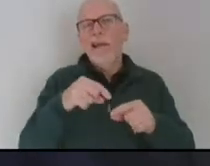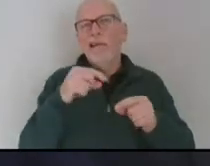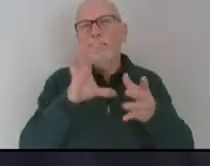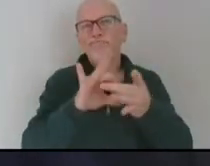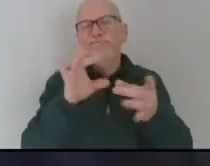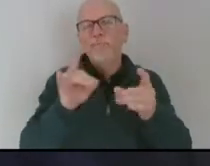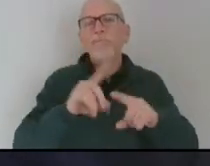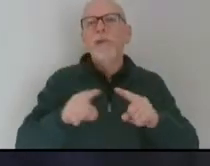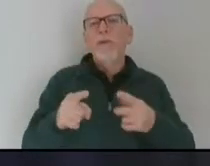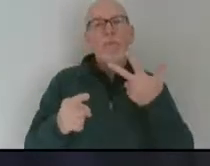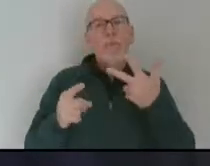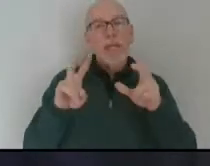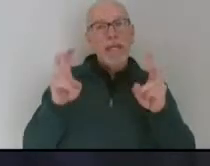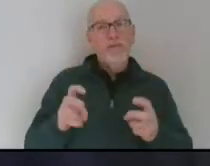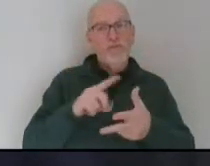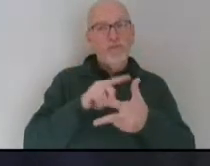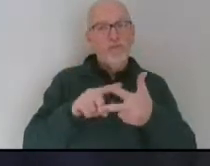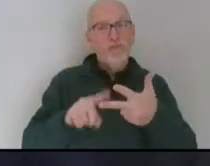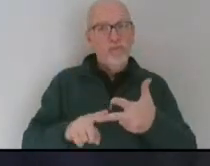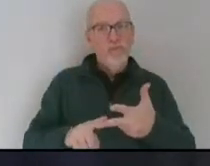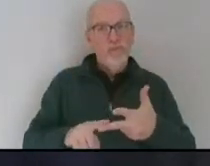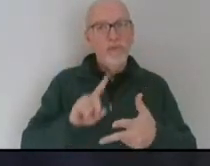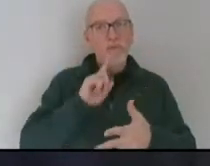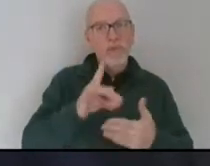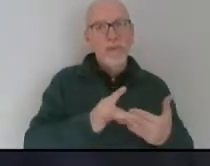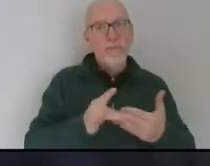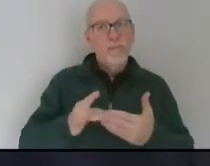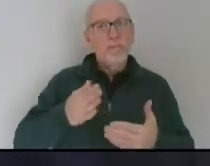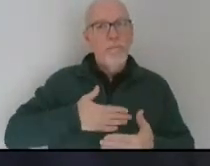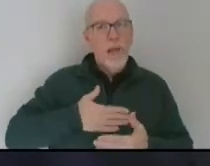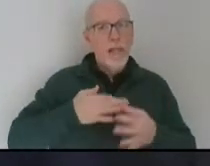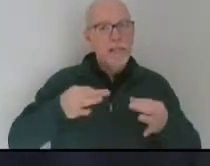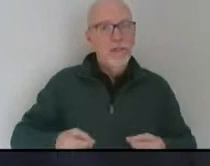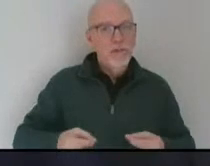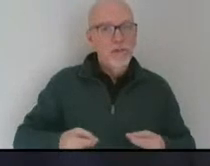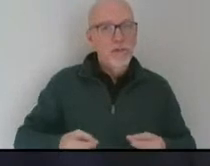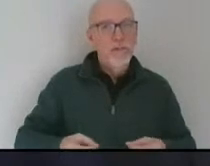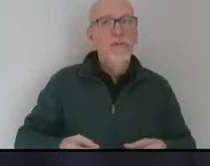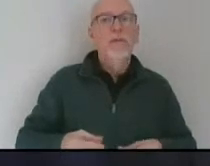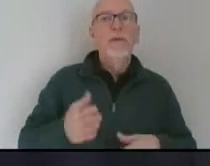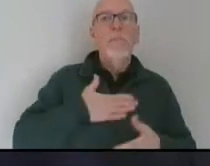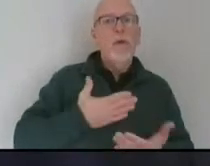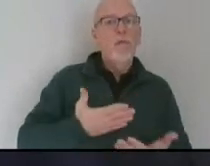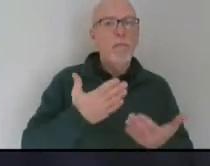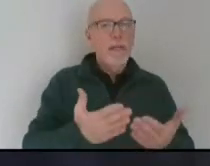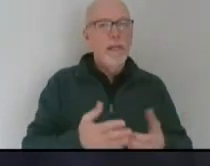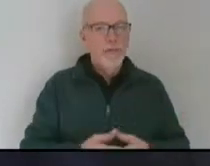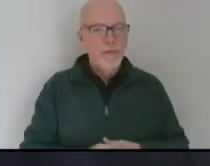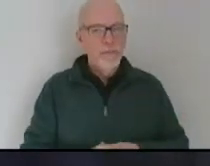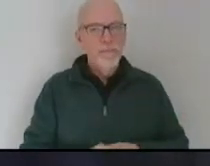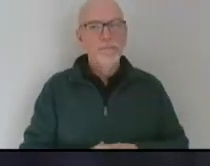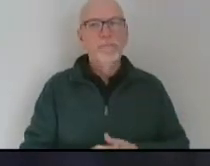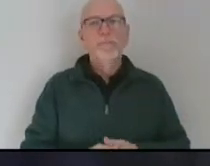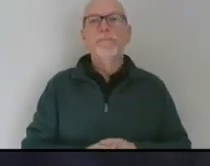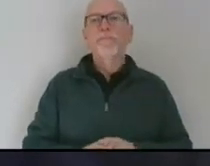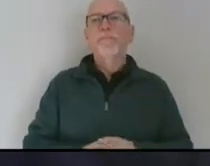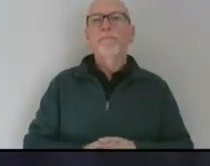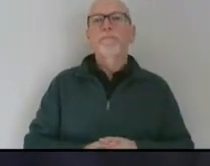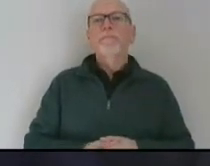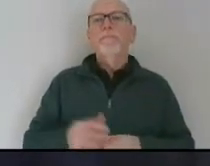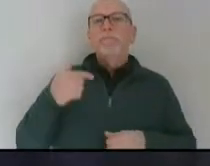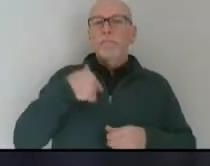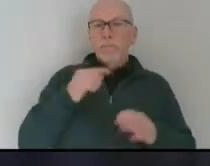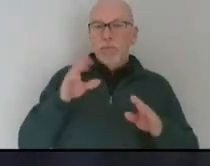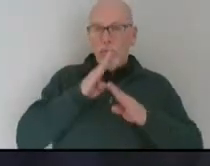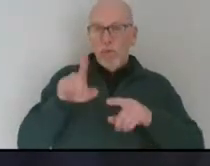3 issues that really guided my decision and my recommendation. And I worry about